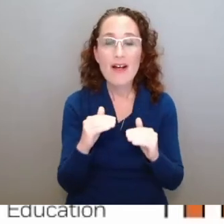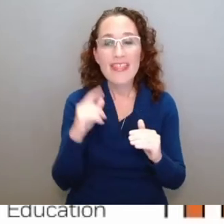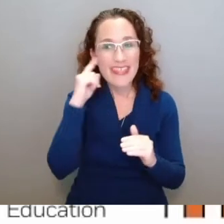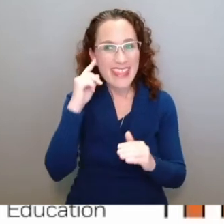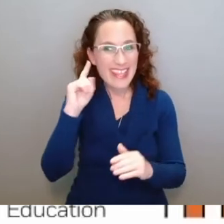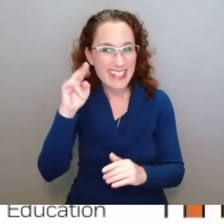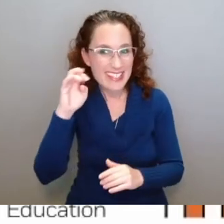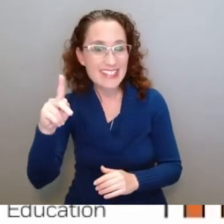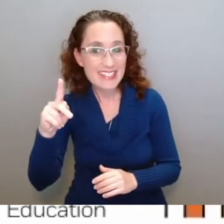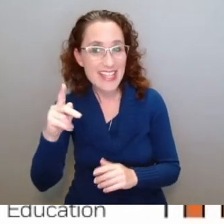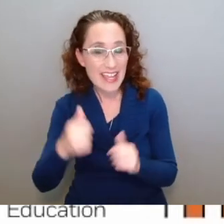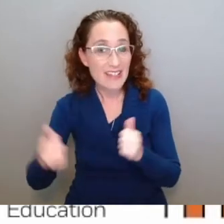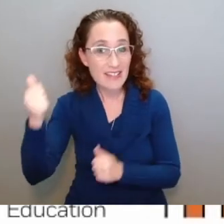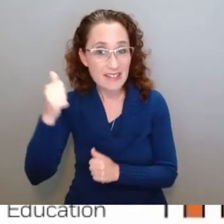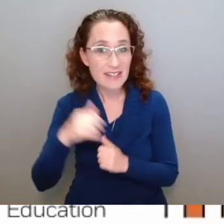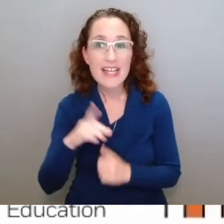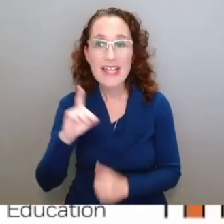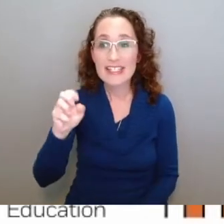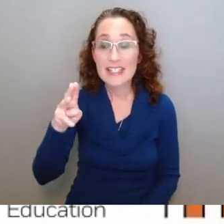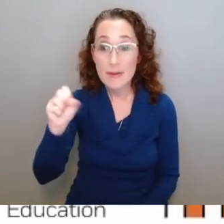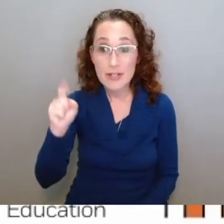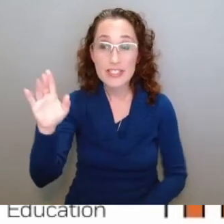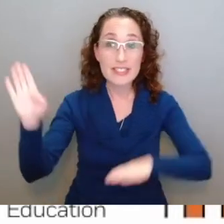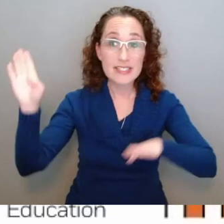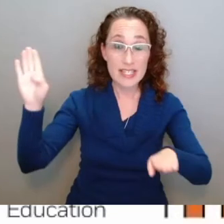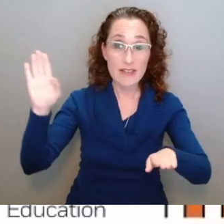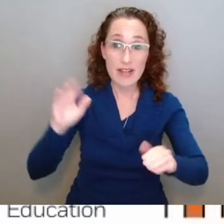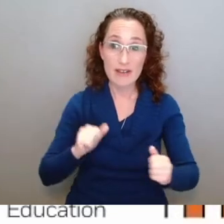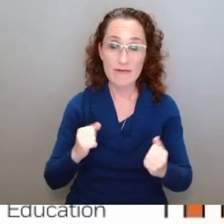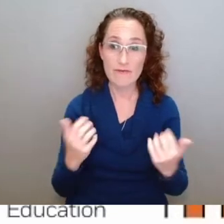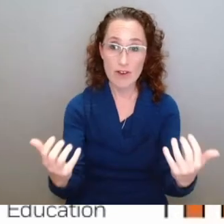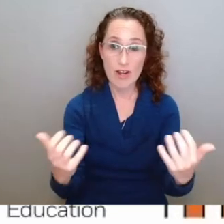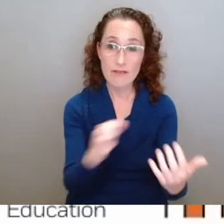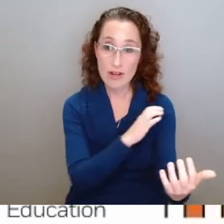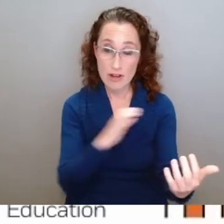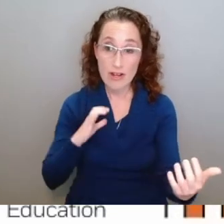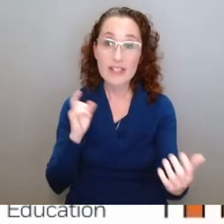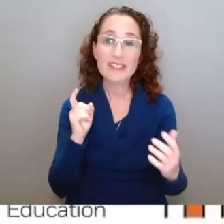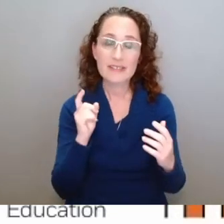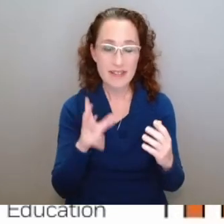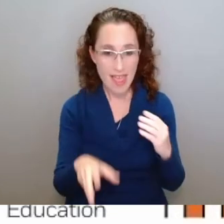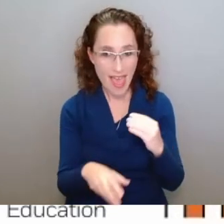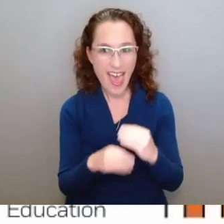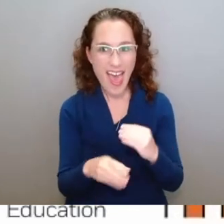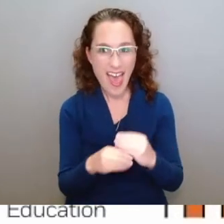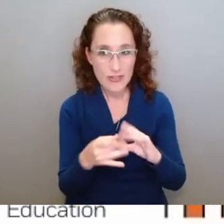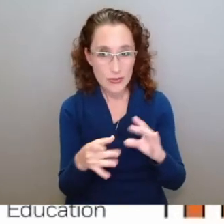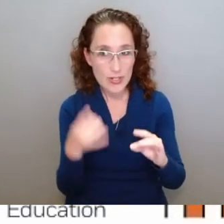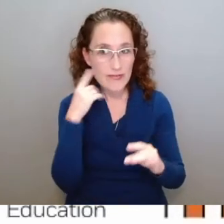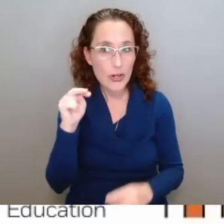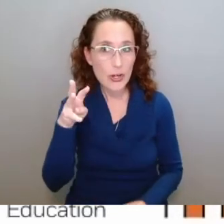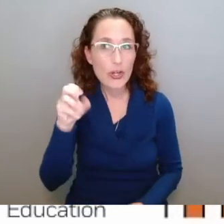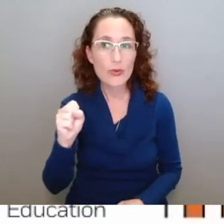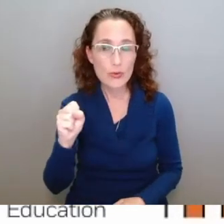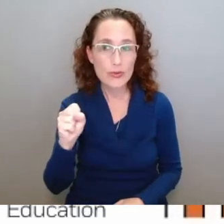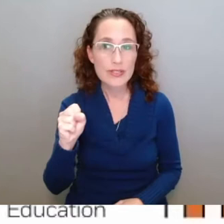has drafted legislation, testified before Congress, and contributes regularly to news outlets. She now